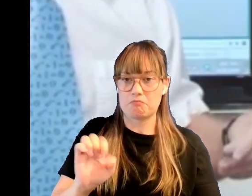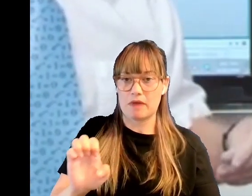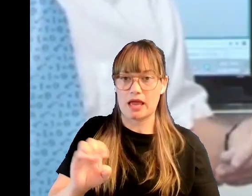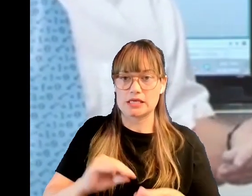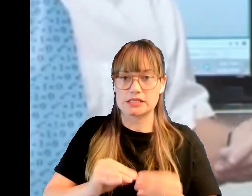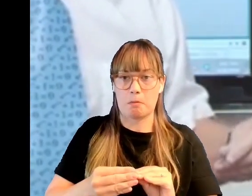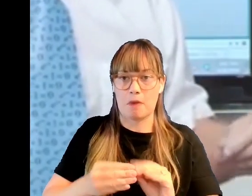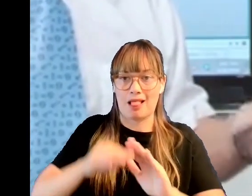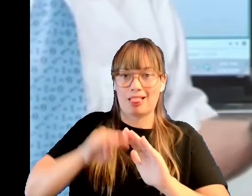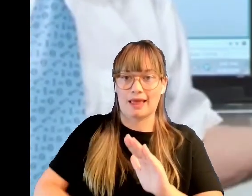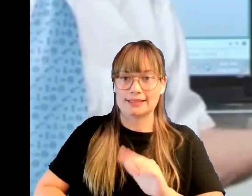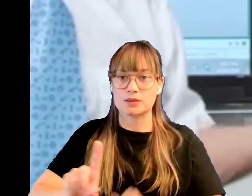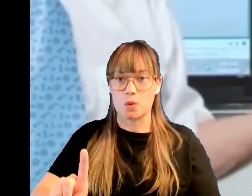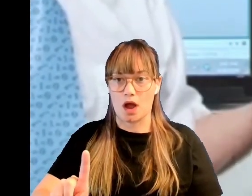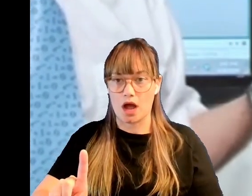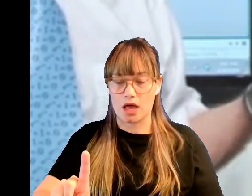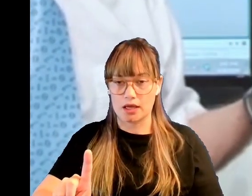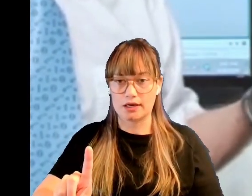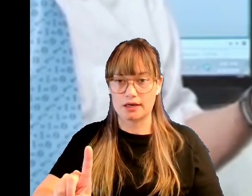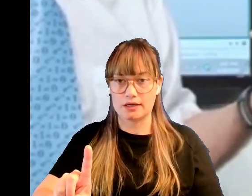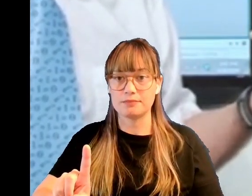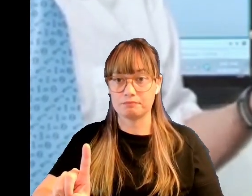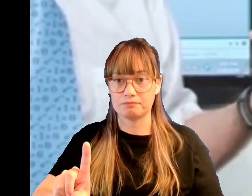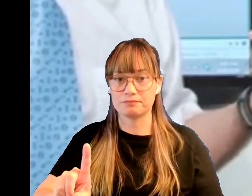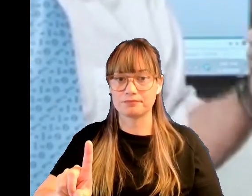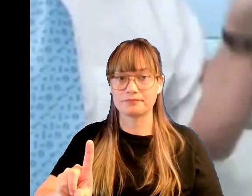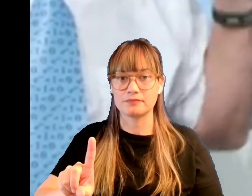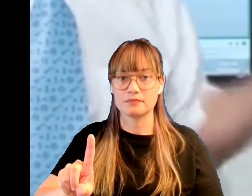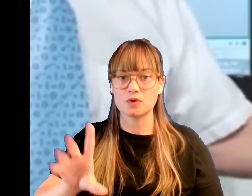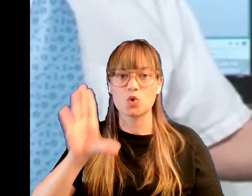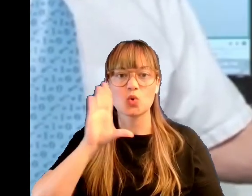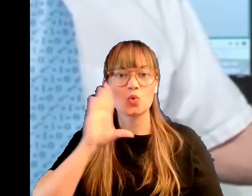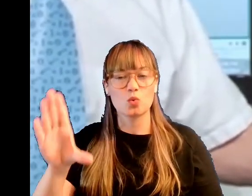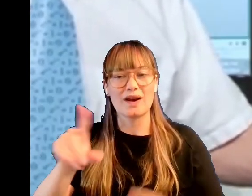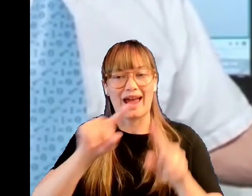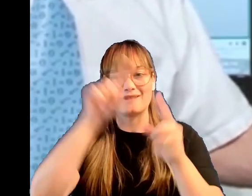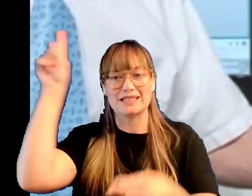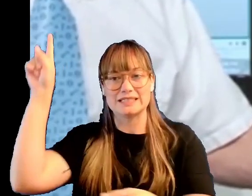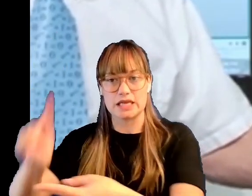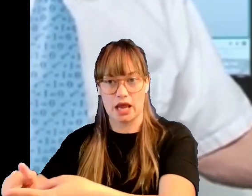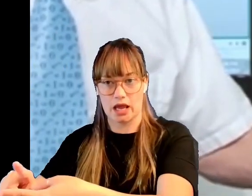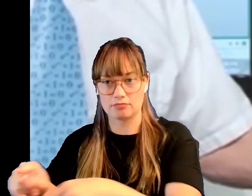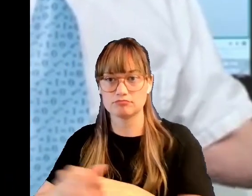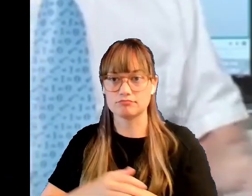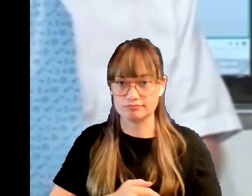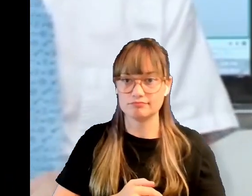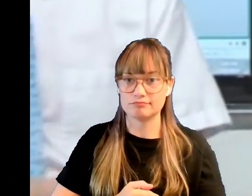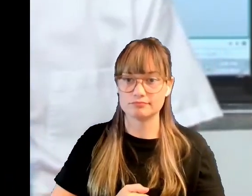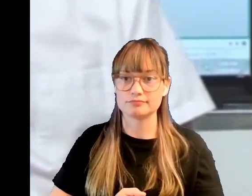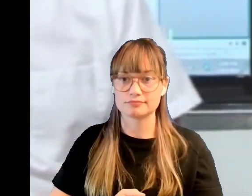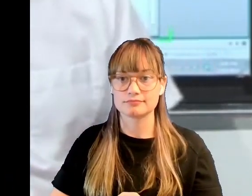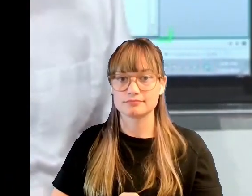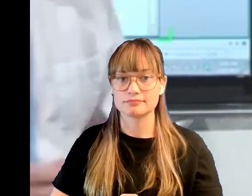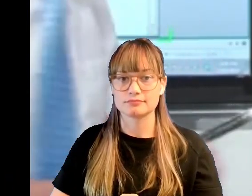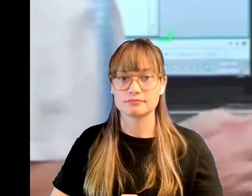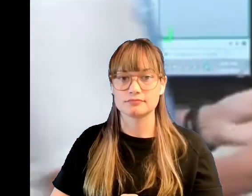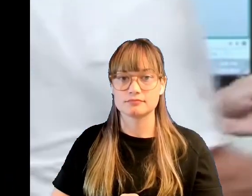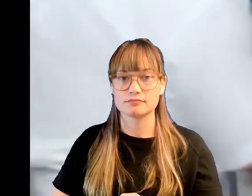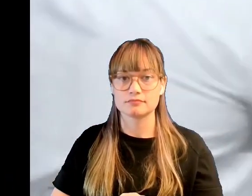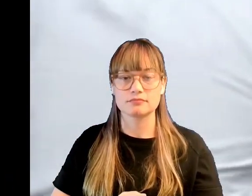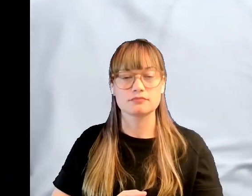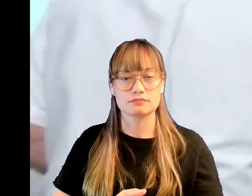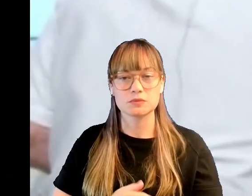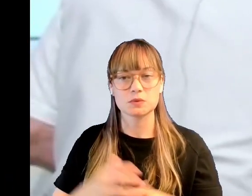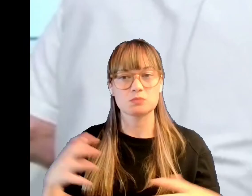less than 1 instead of bigger than 1, like our first two examples, I'll get exponential decay. All right? So